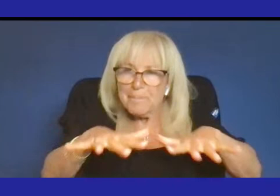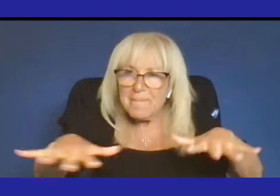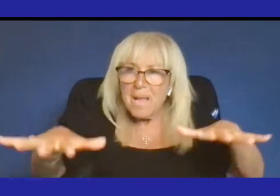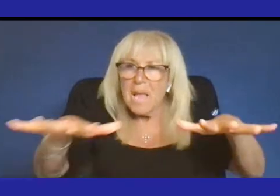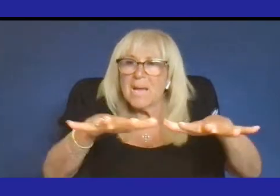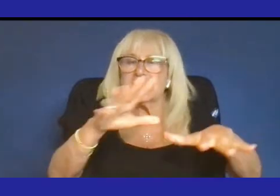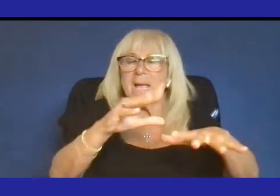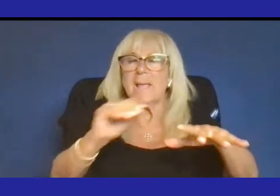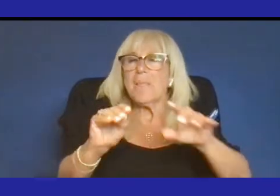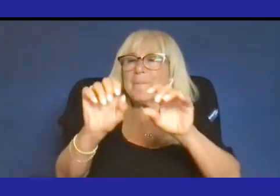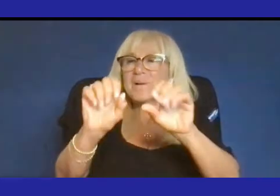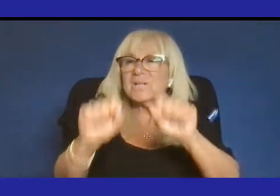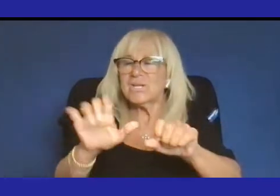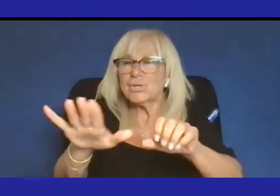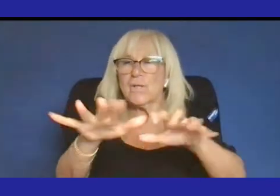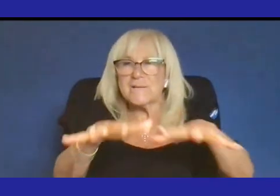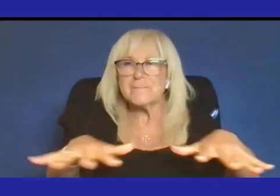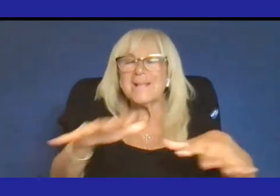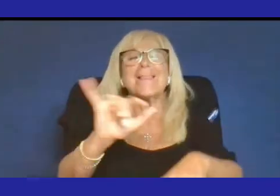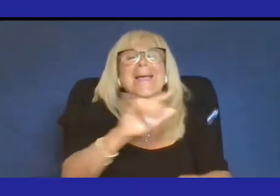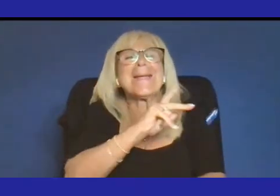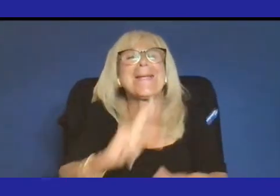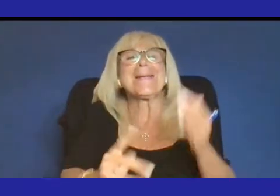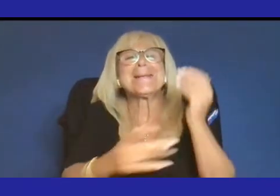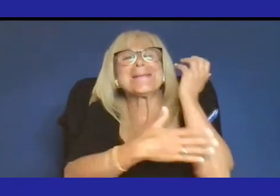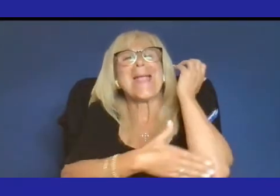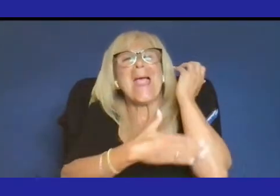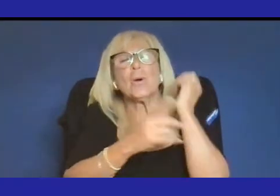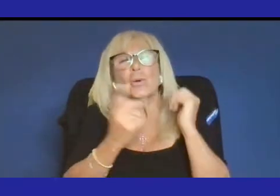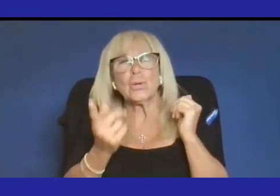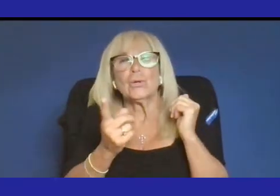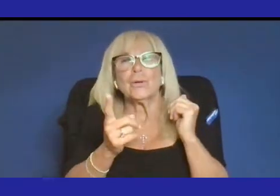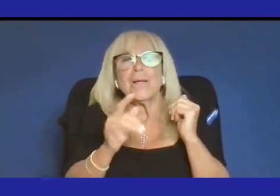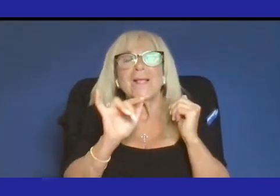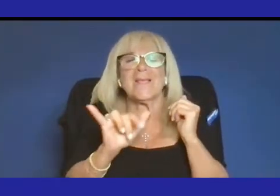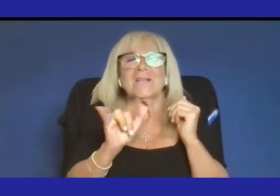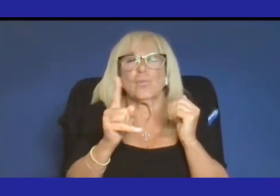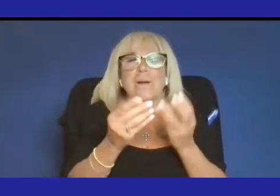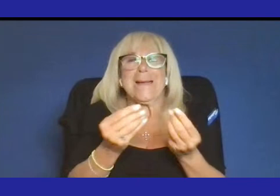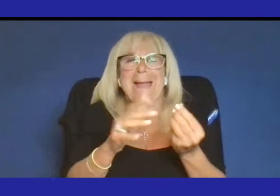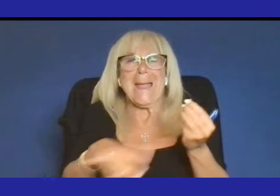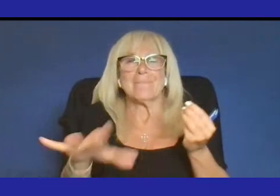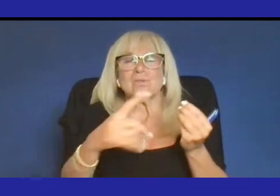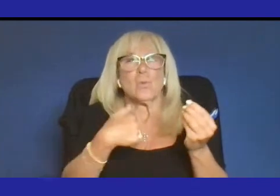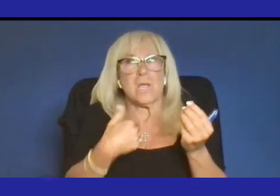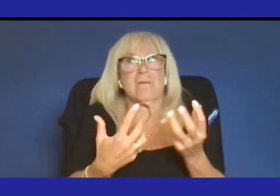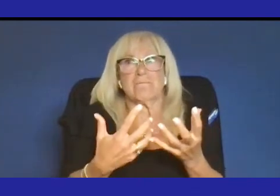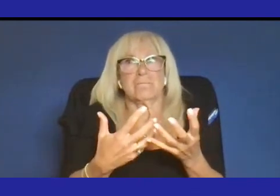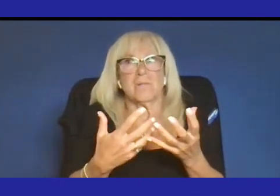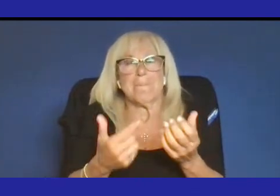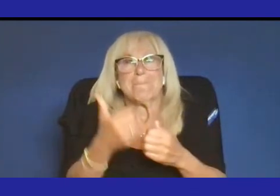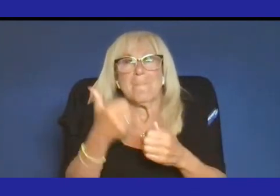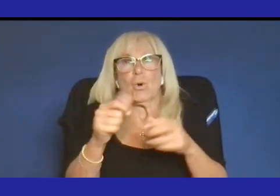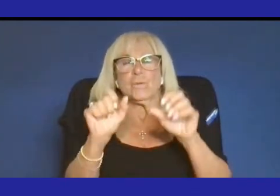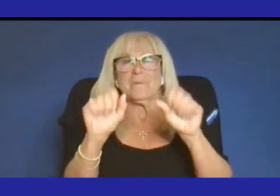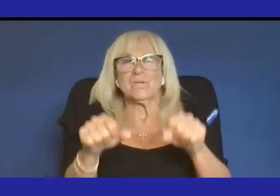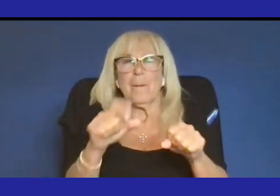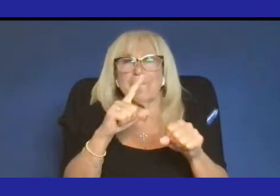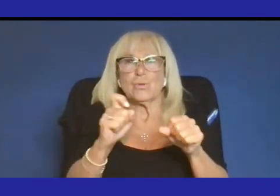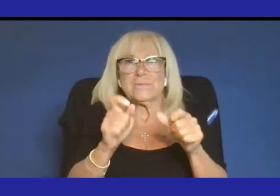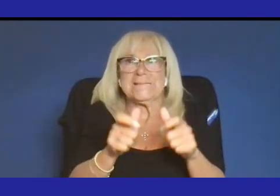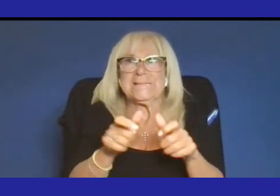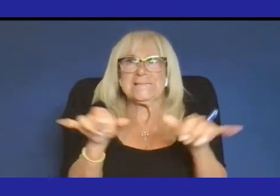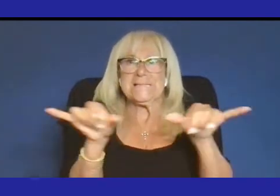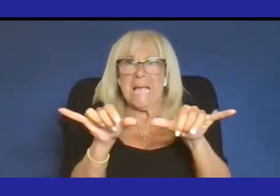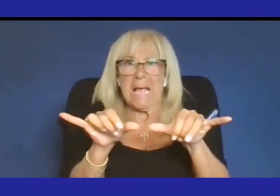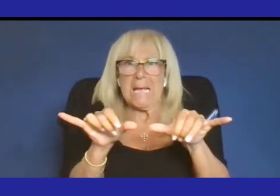space, right? Like Kings County, for example, is one of the campuses that we feel that we have the most potential with because of its bandwidth and size. And